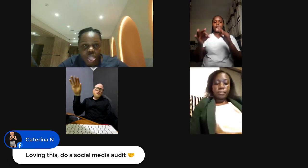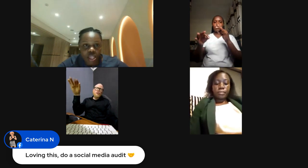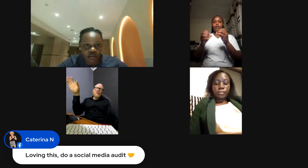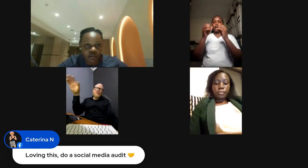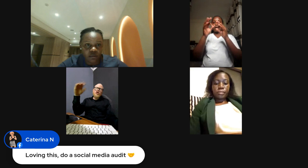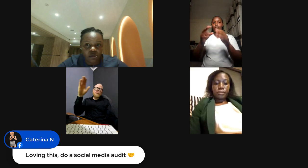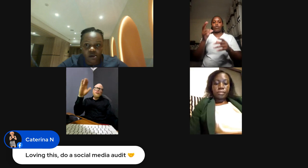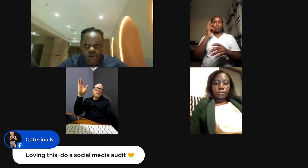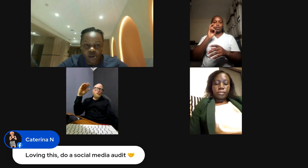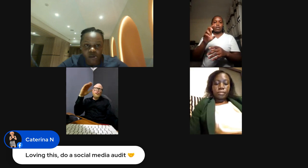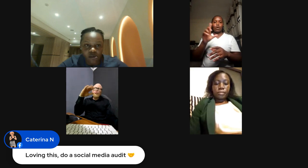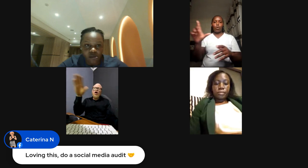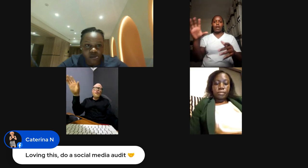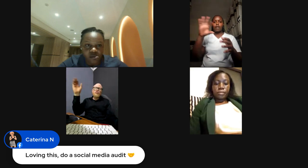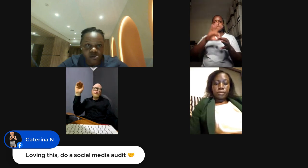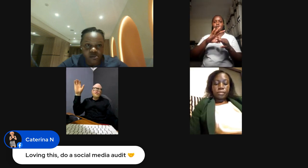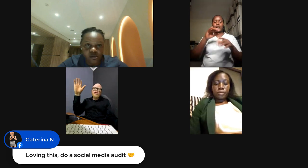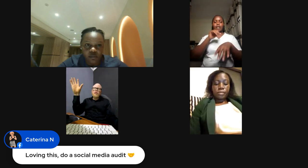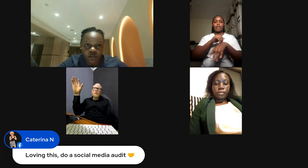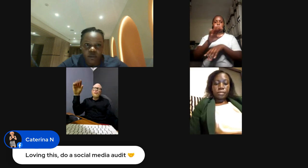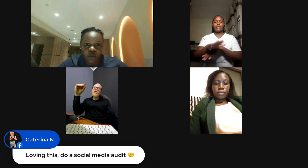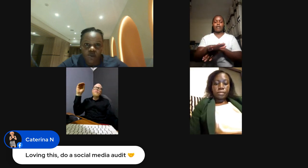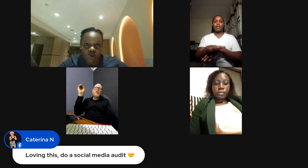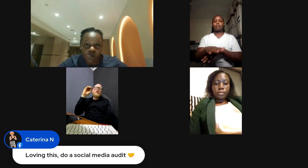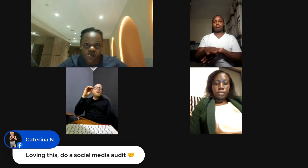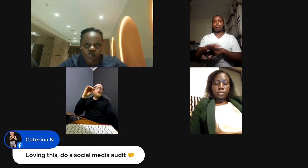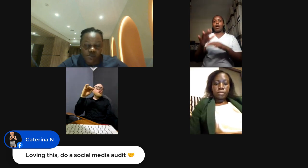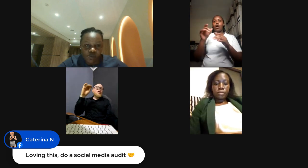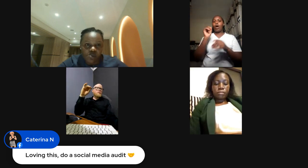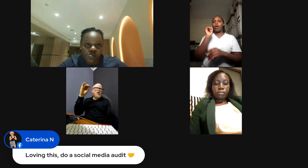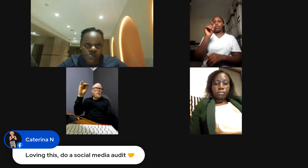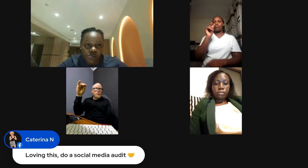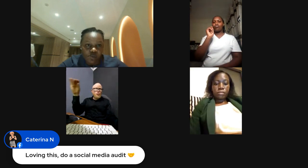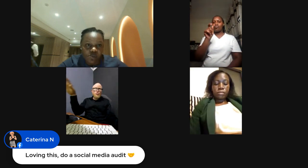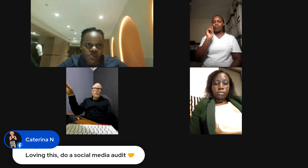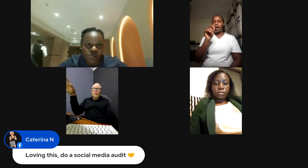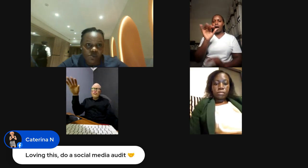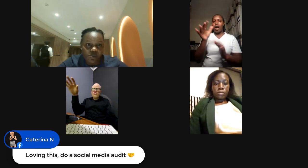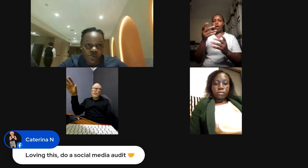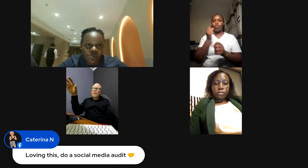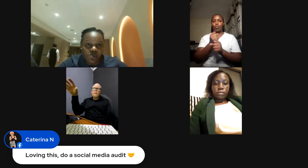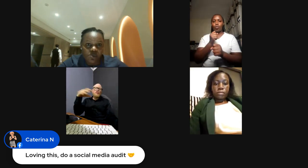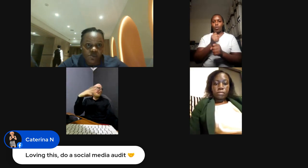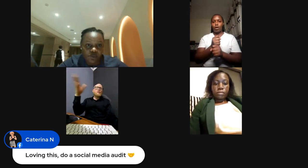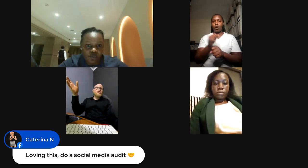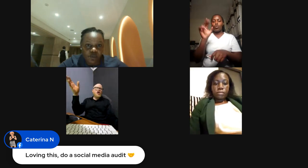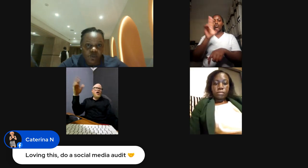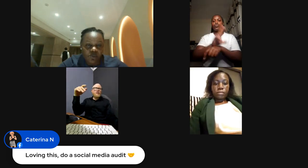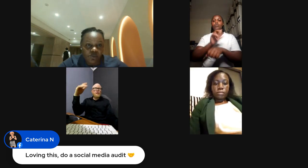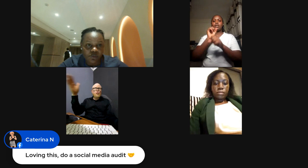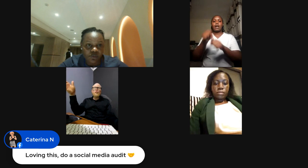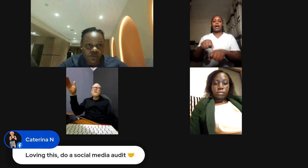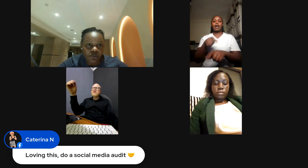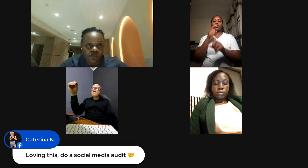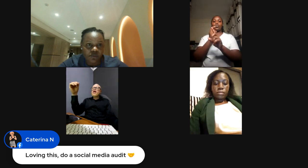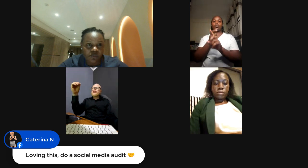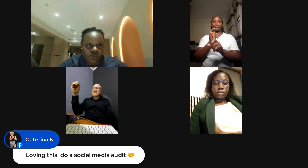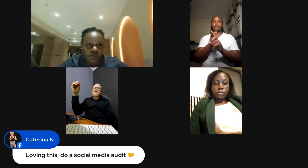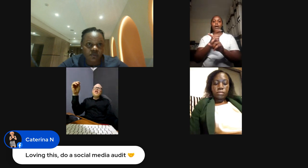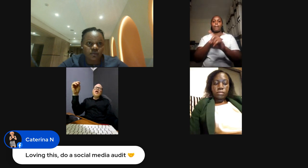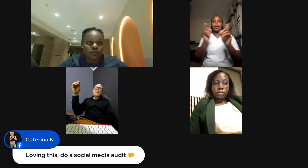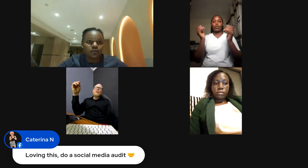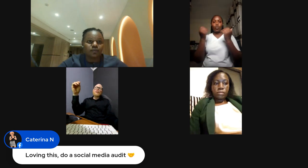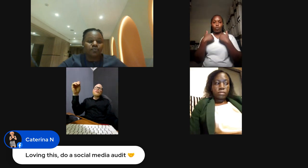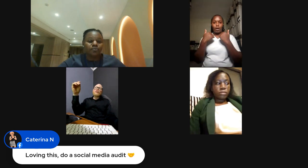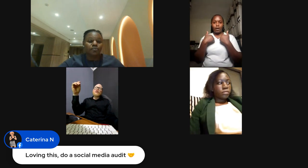they send you notifications to show you how your posts have been doing. So you can be able to use those tools. But of course, there are other tools